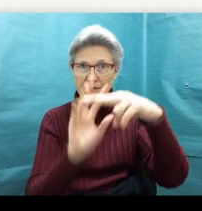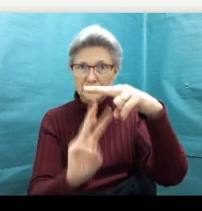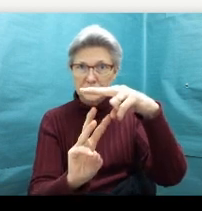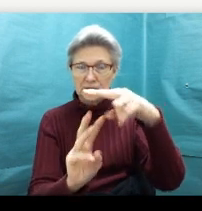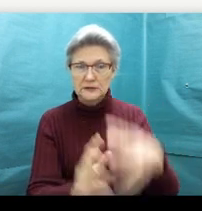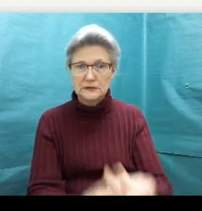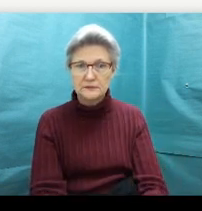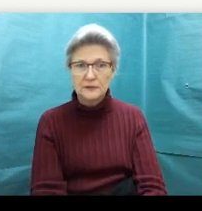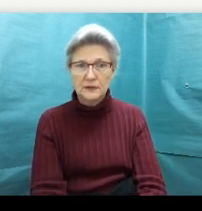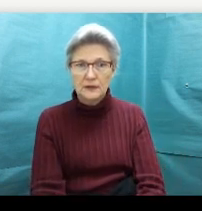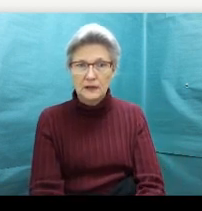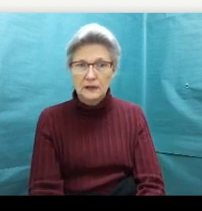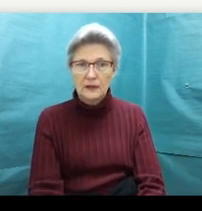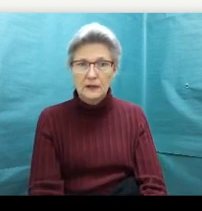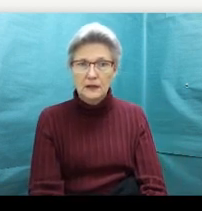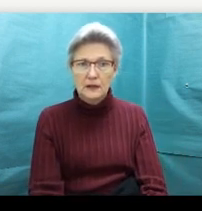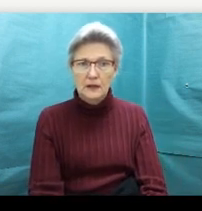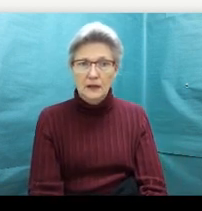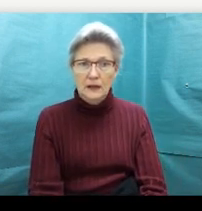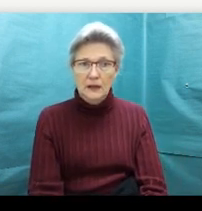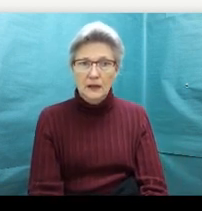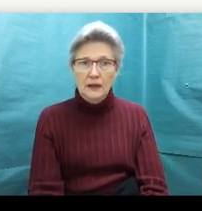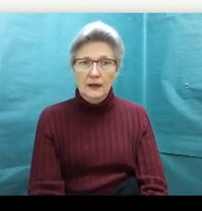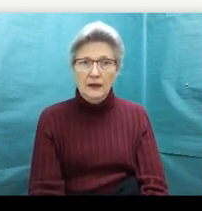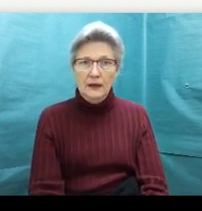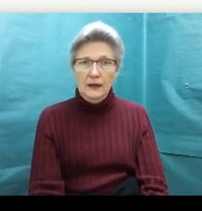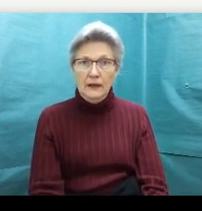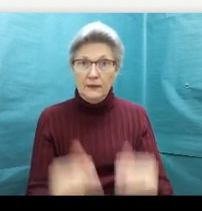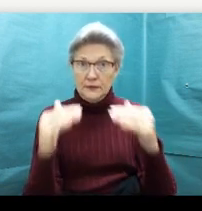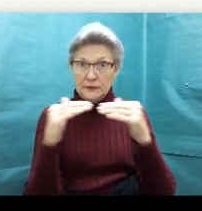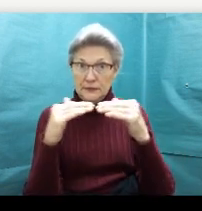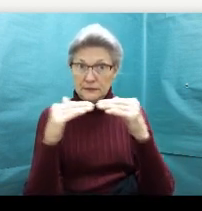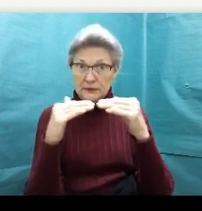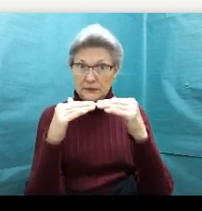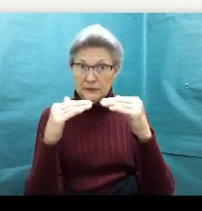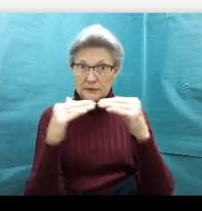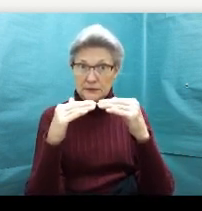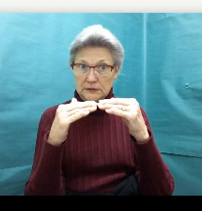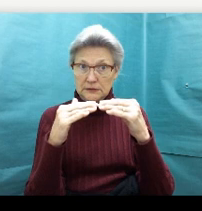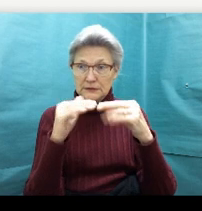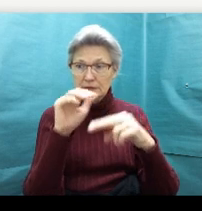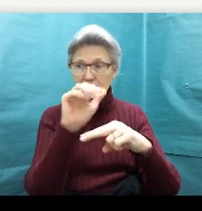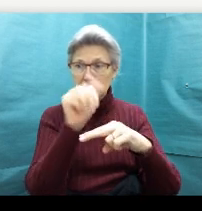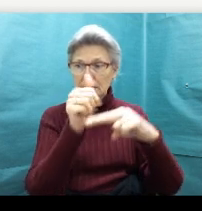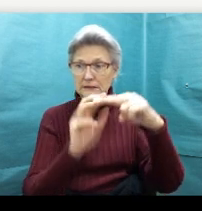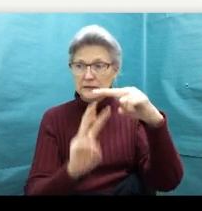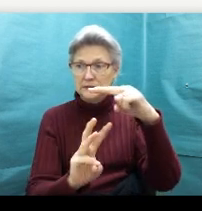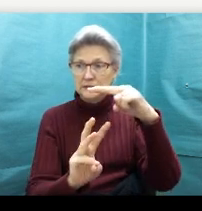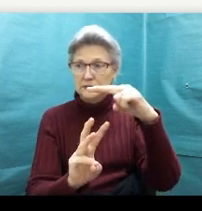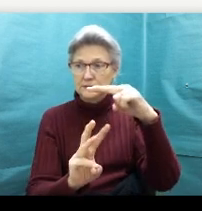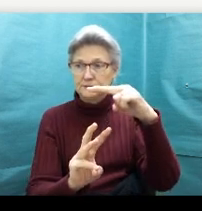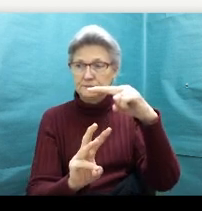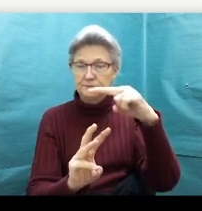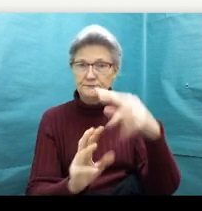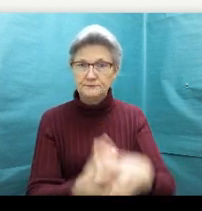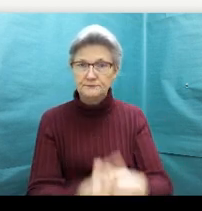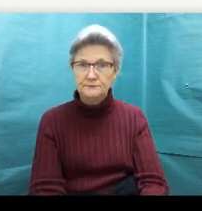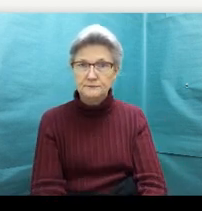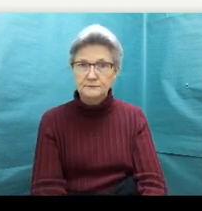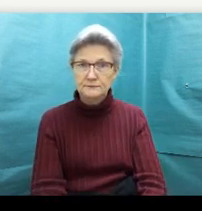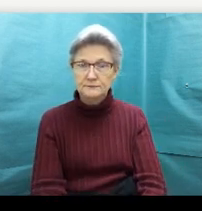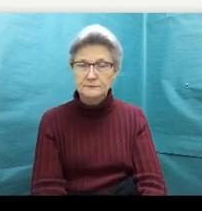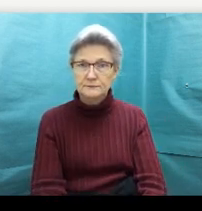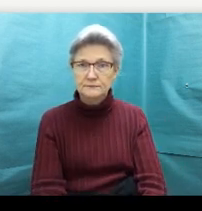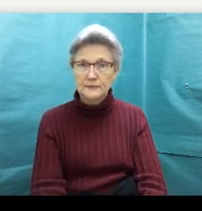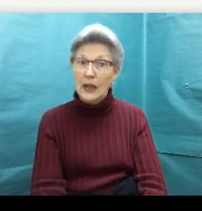times 5/6, which is, same strategy we used before, 10/6.